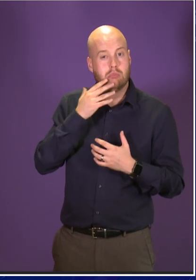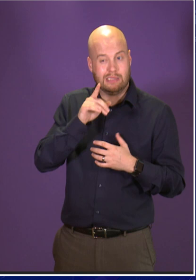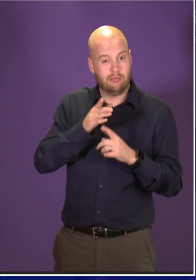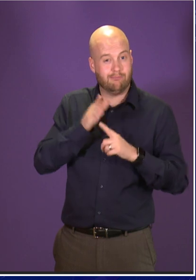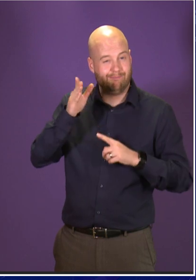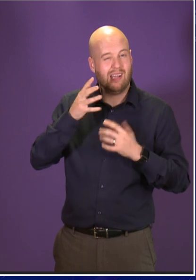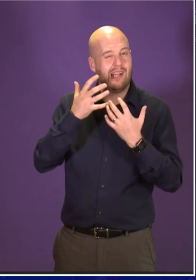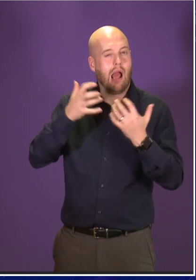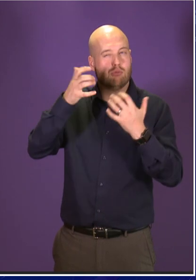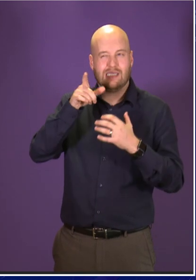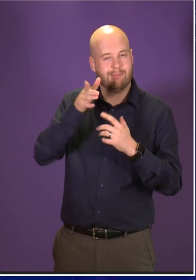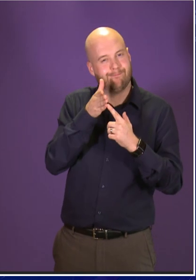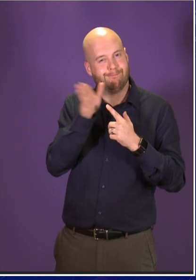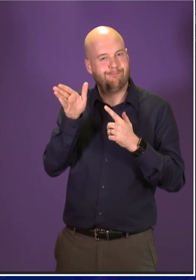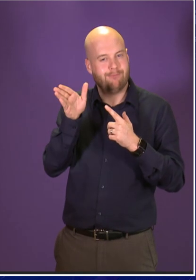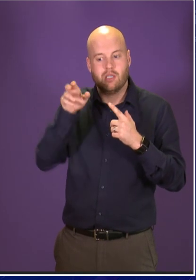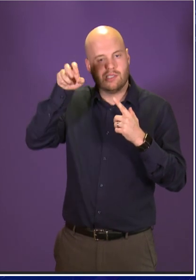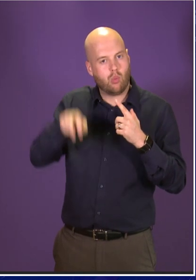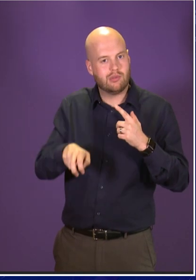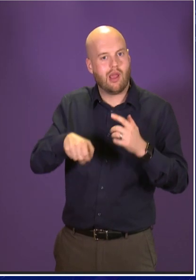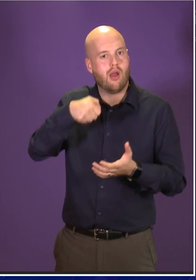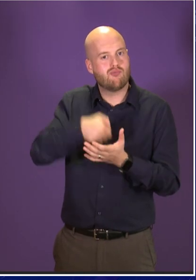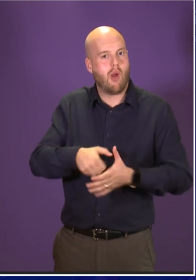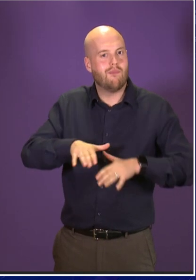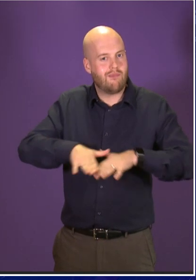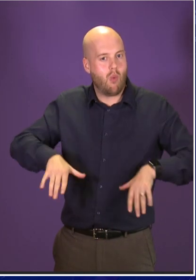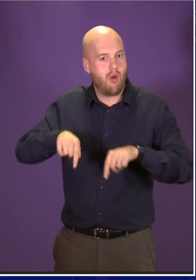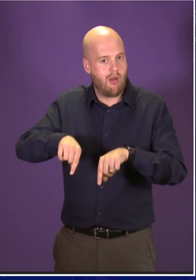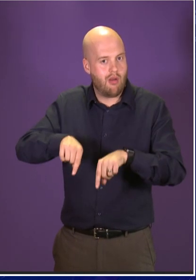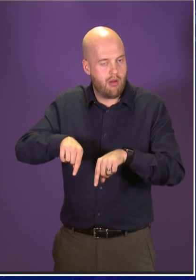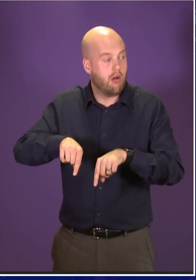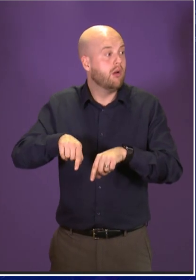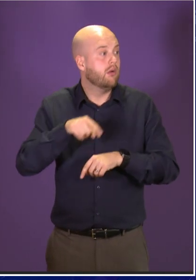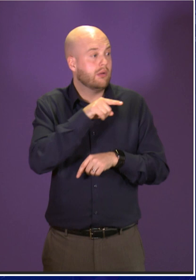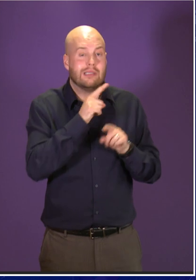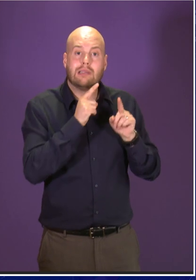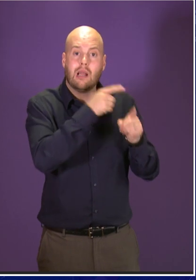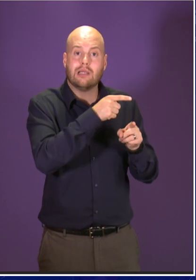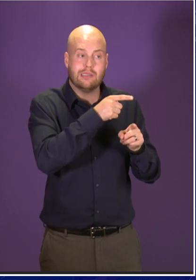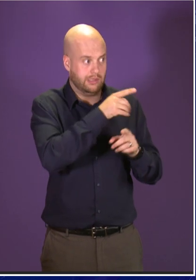gallery, down the stairs to the ground floor, where Culture Summit staff will guide them to the garden lobby.